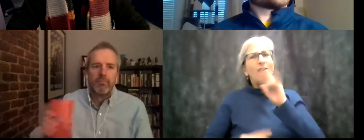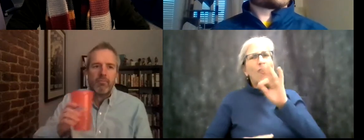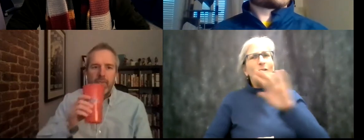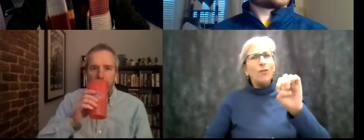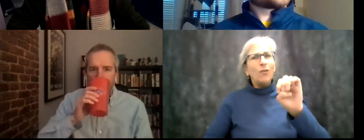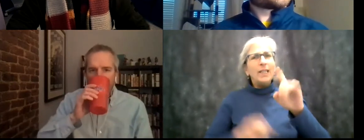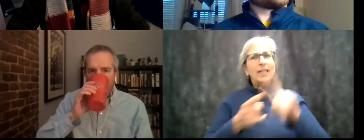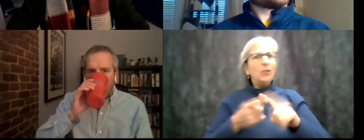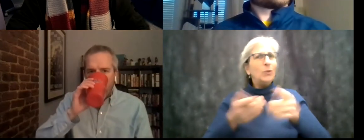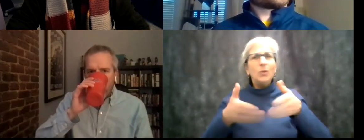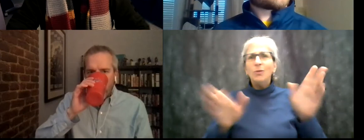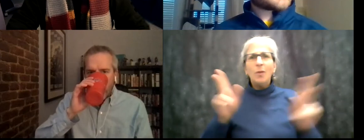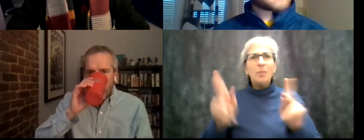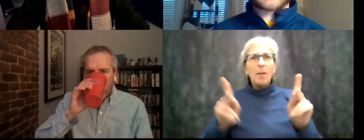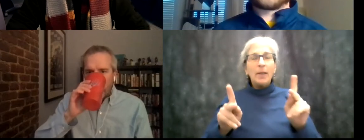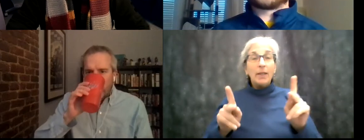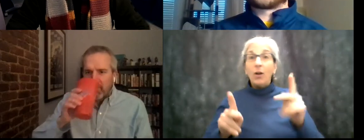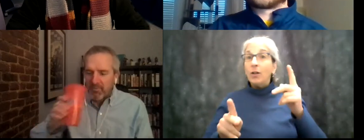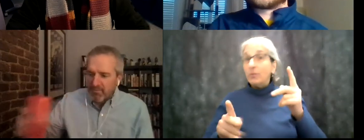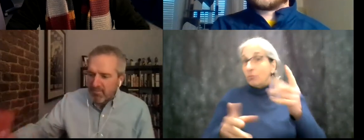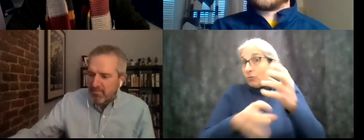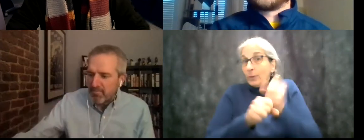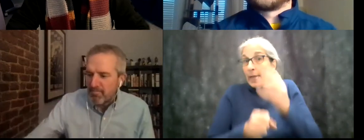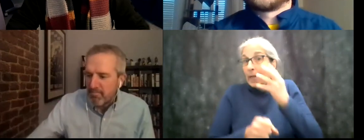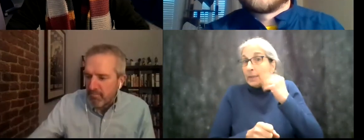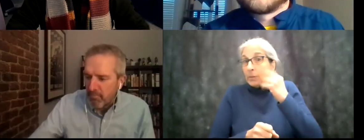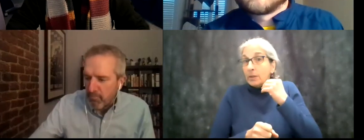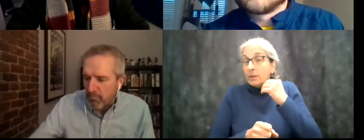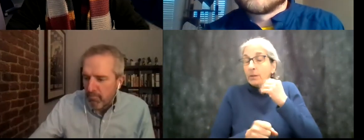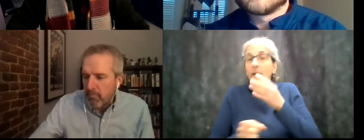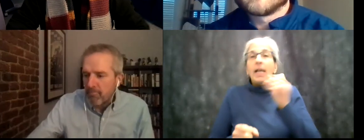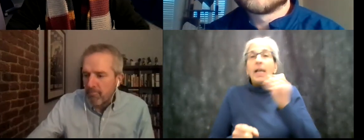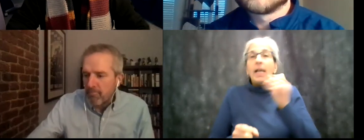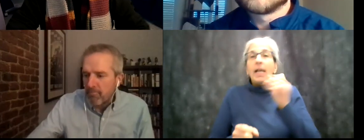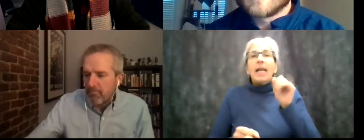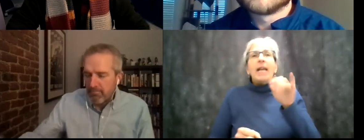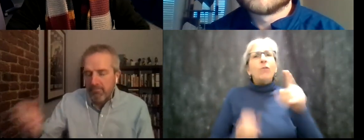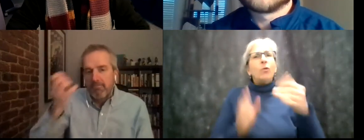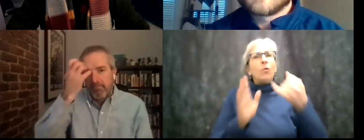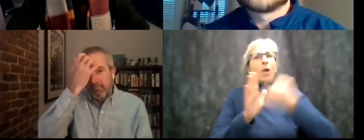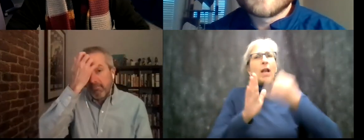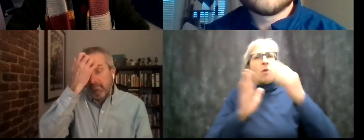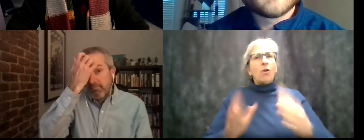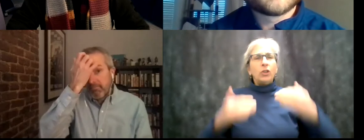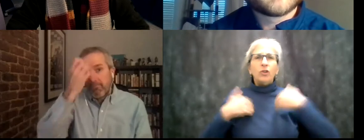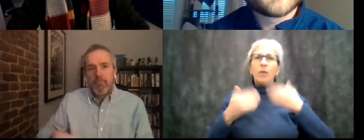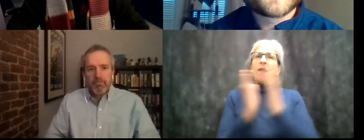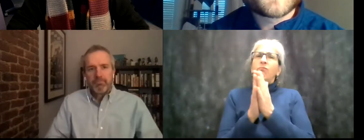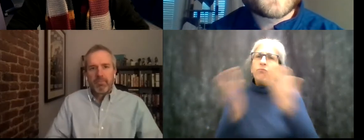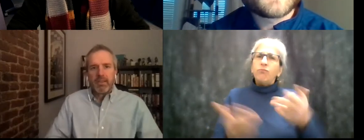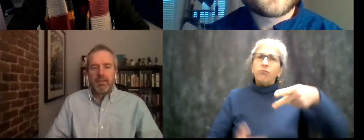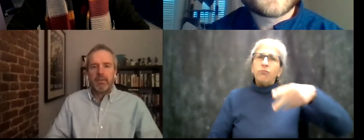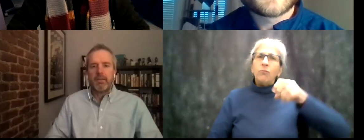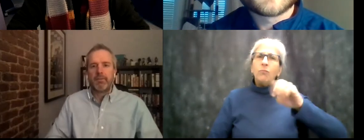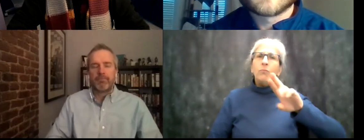experience? If you're a artist, do you have a portfolio of art? If you're a programmer, did you